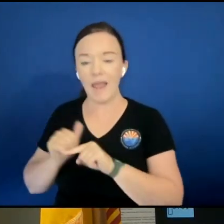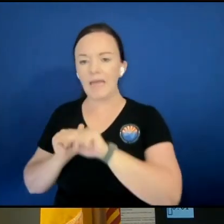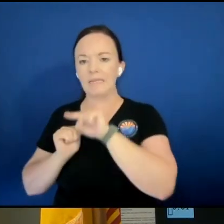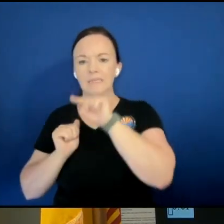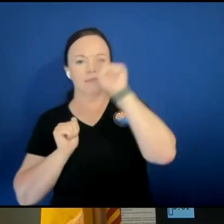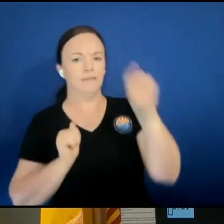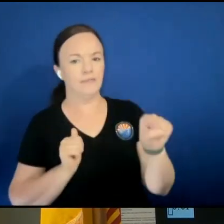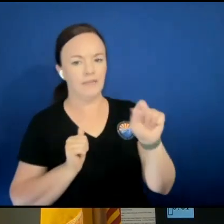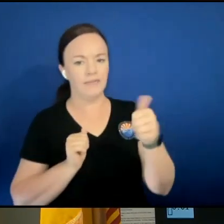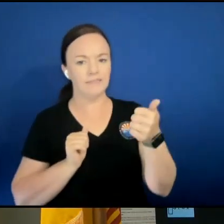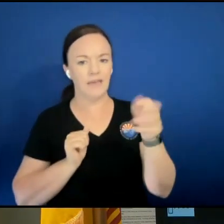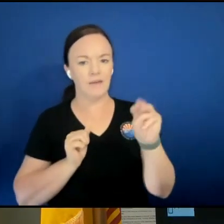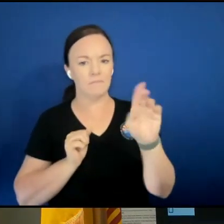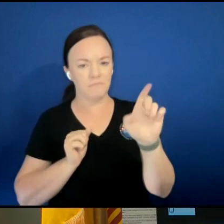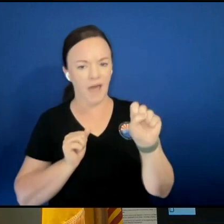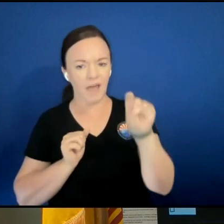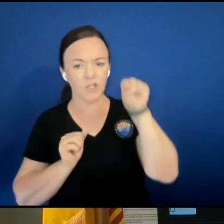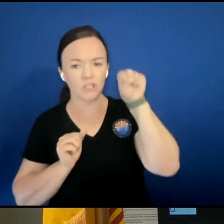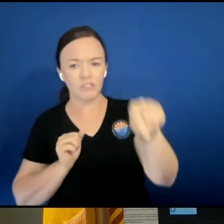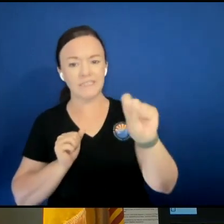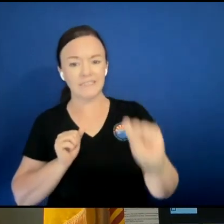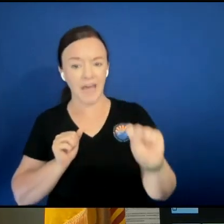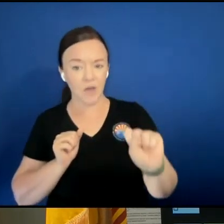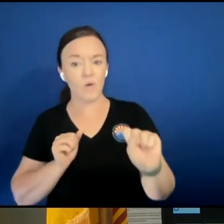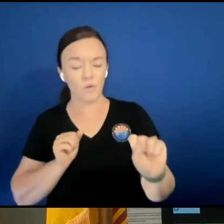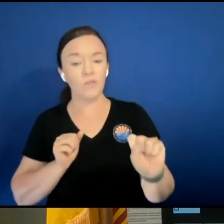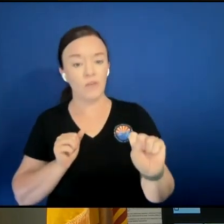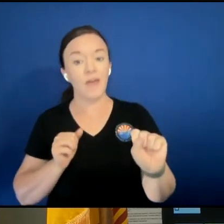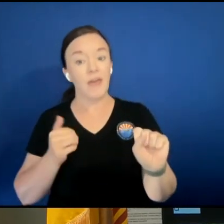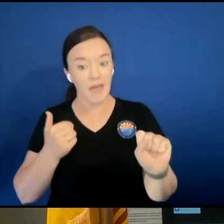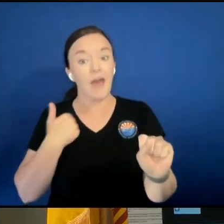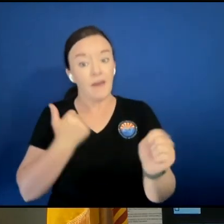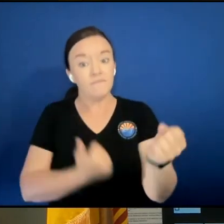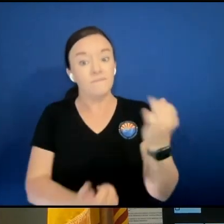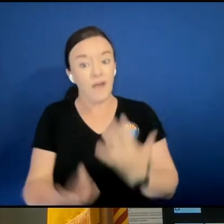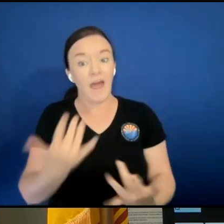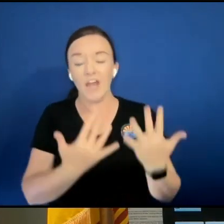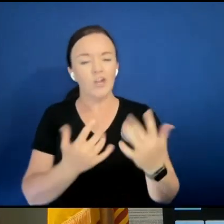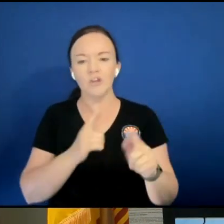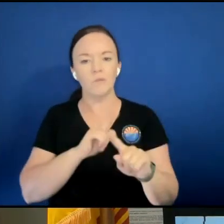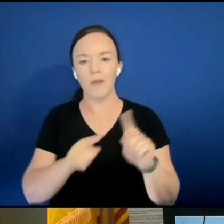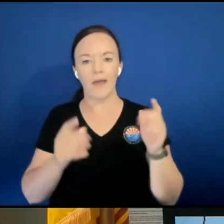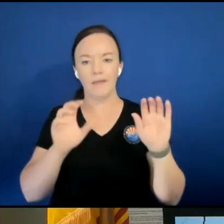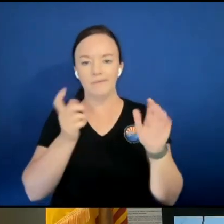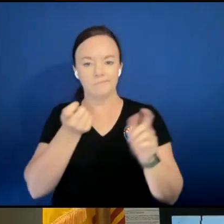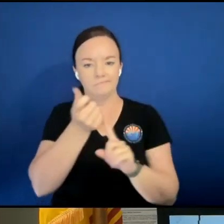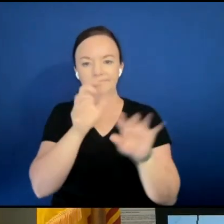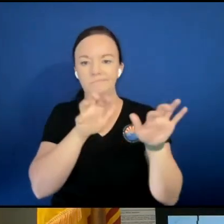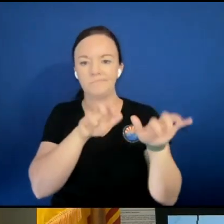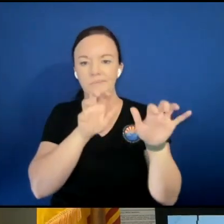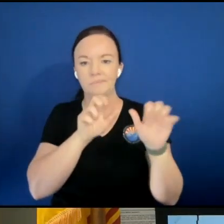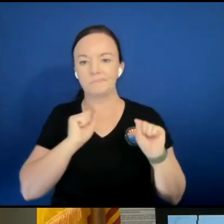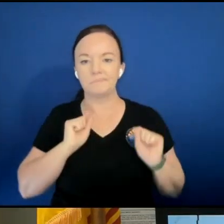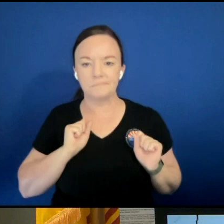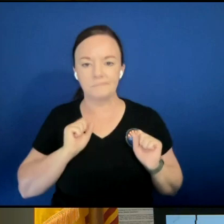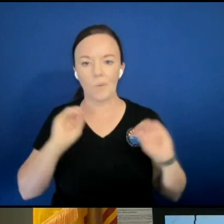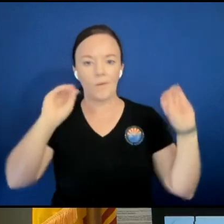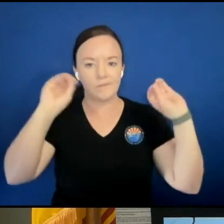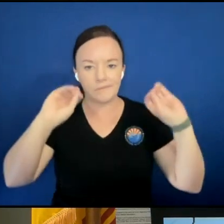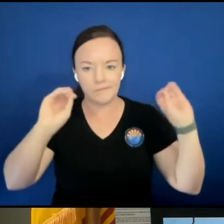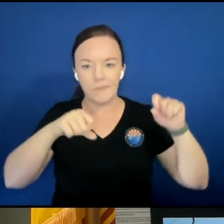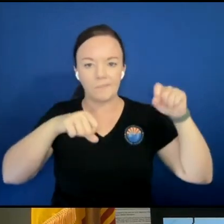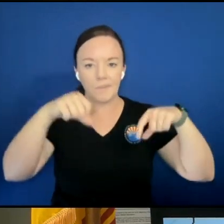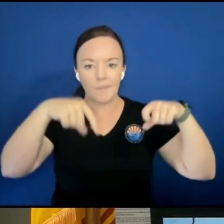to the south of that, where we may have active fire going on, could see very little, if any, maybe a couple drops of